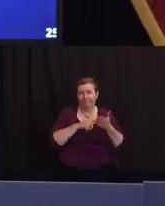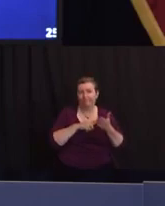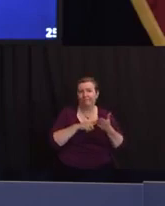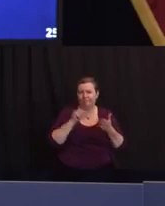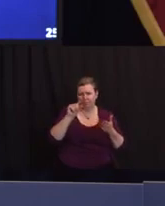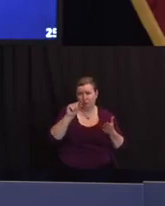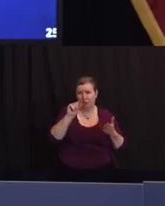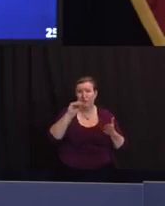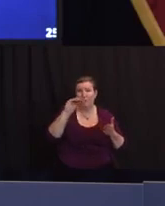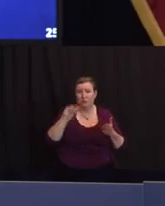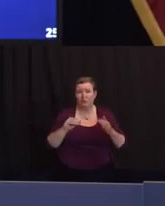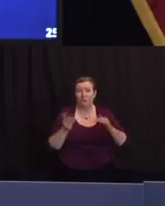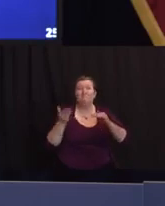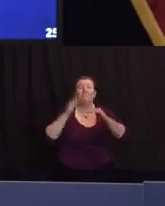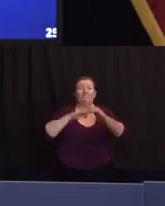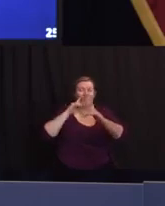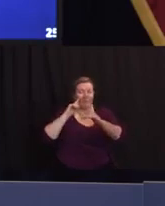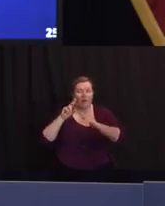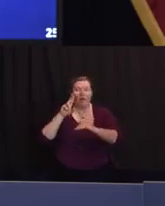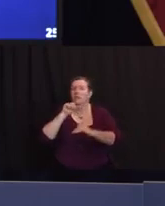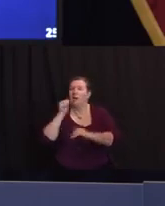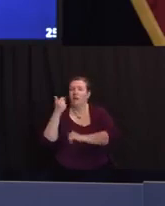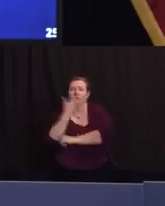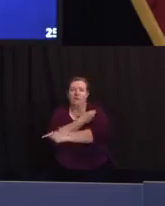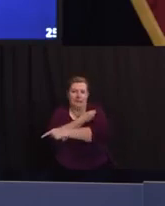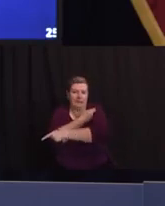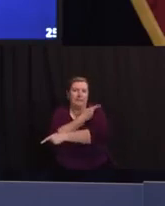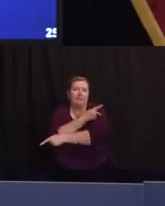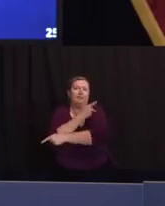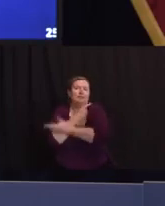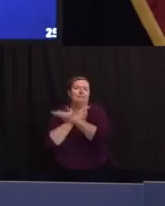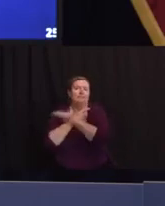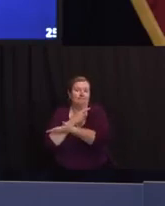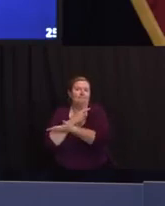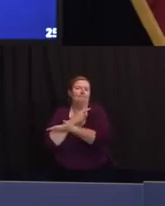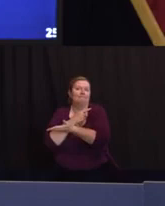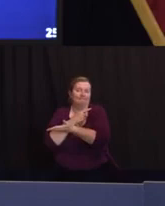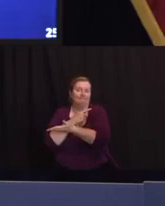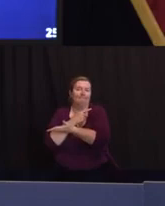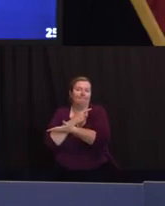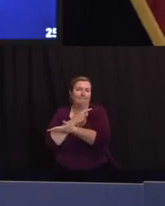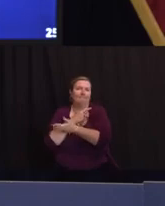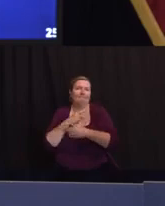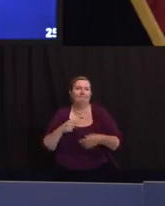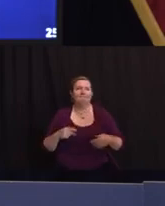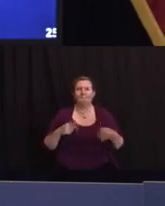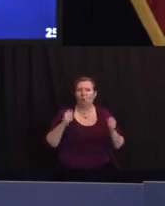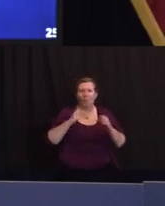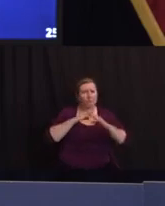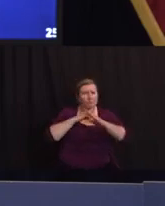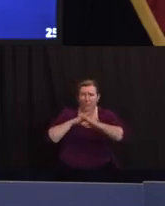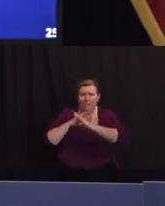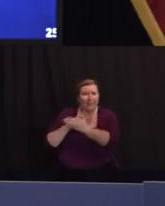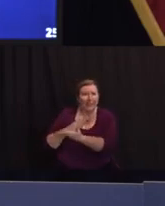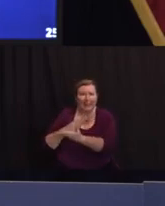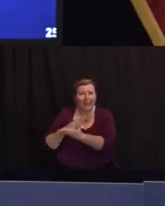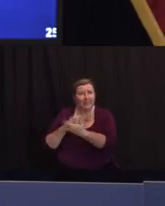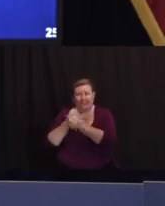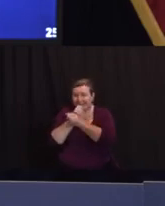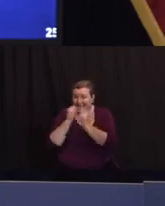our hospitals. These hospitalizations are preventable. We have safe and effective vaccines to